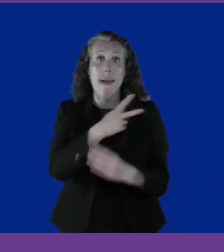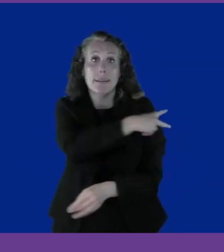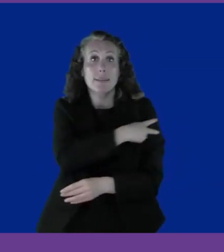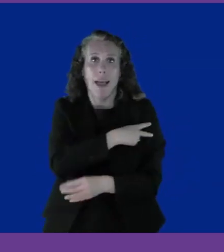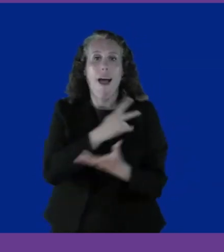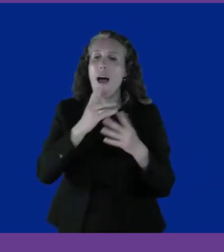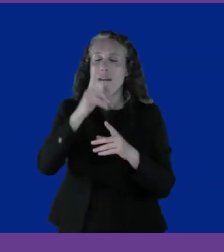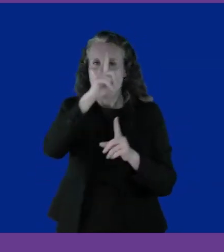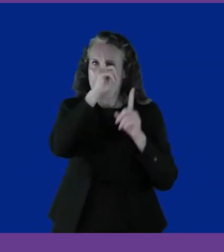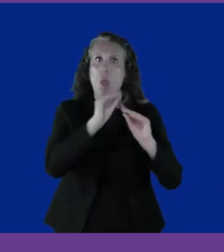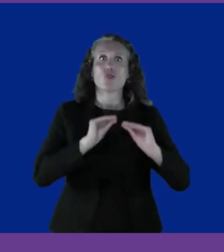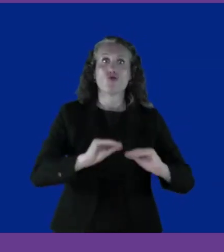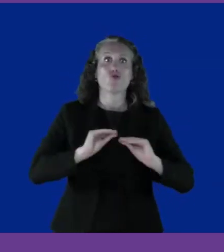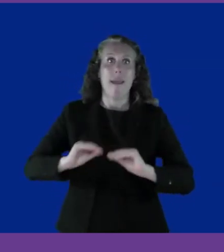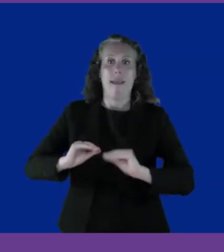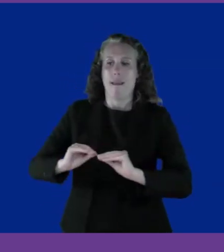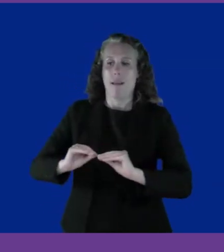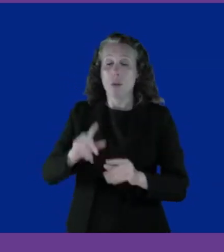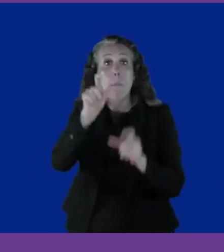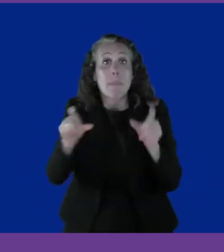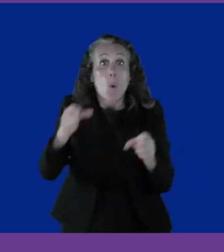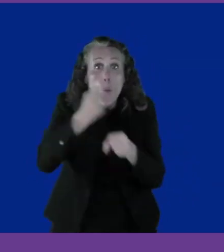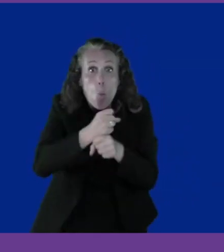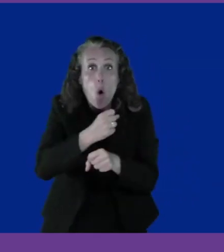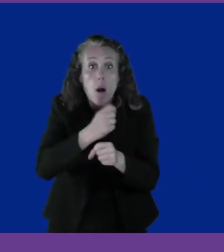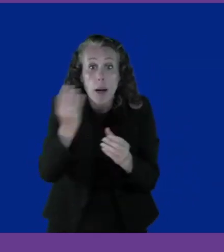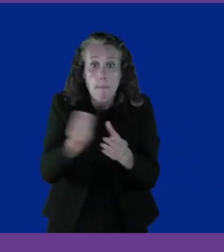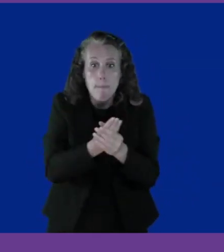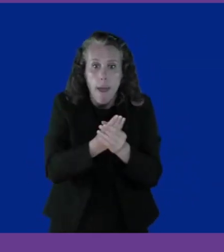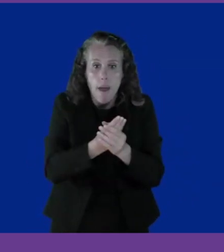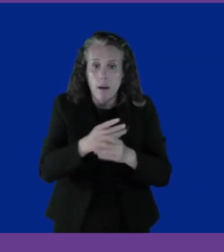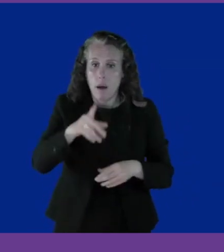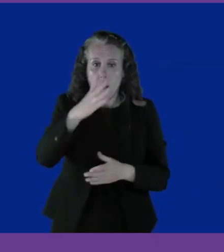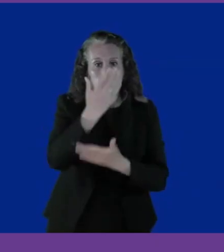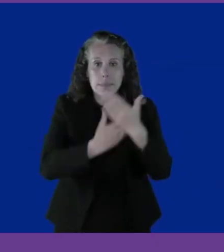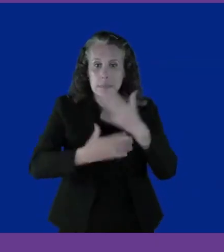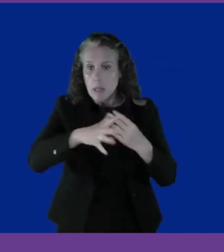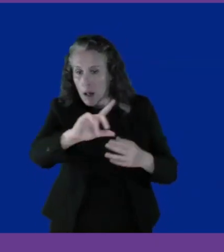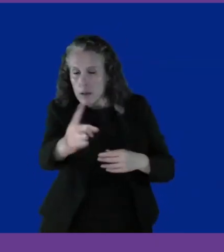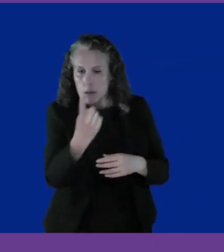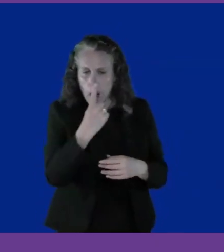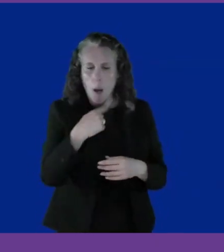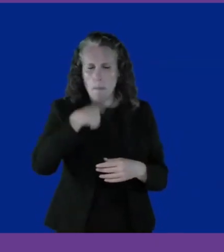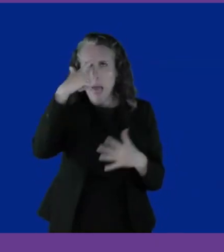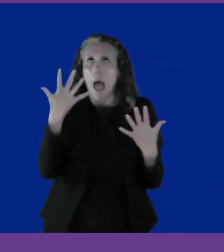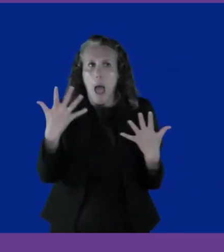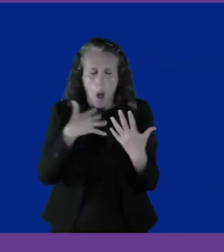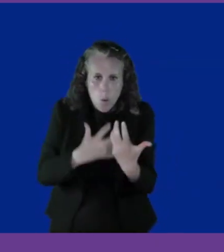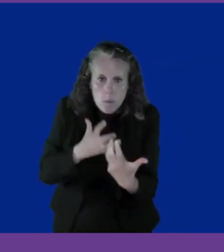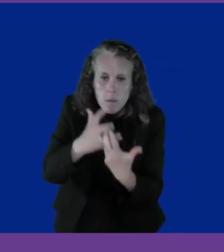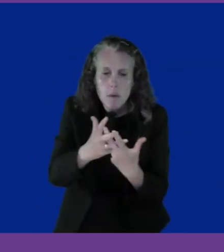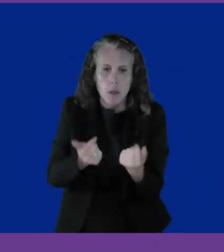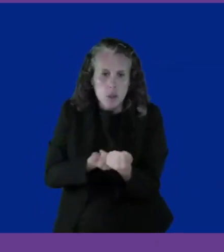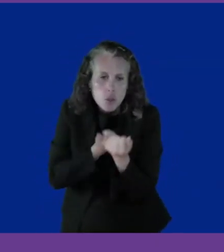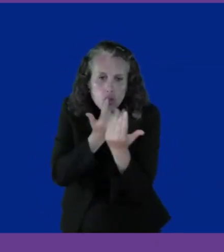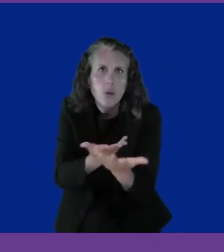want to ensure that banks employees have the right knowledge and adequate skill to serve and to